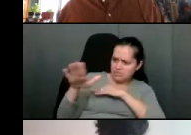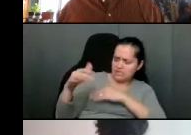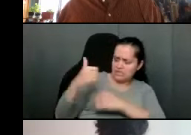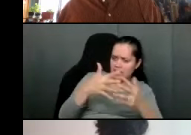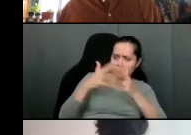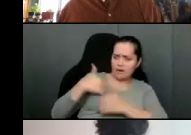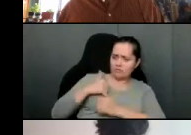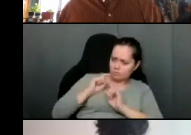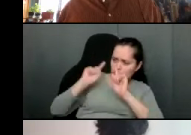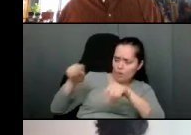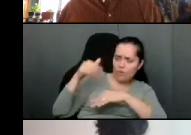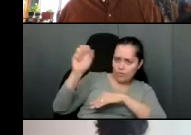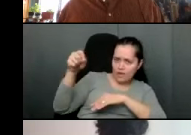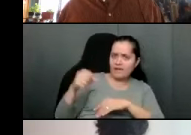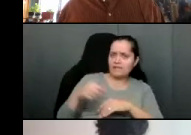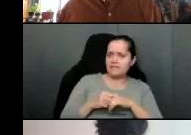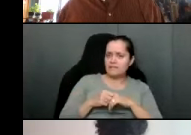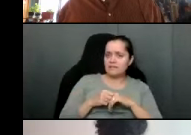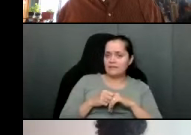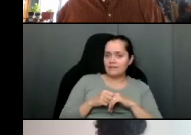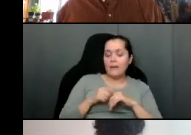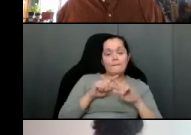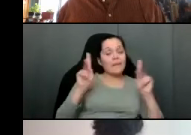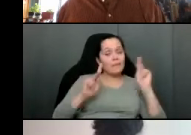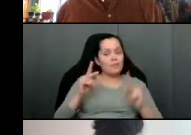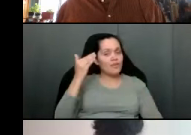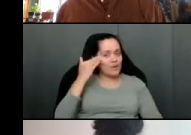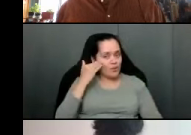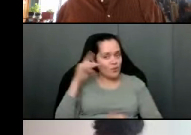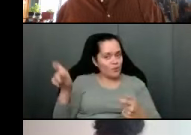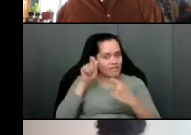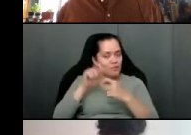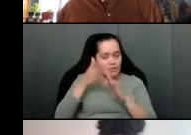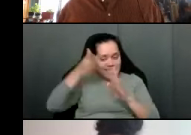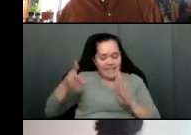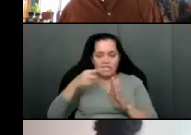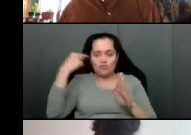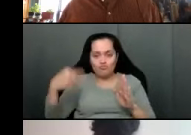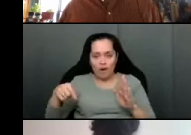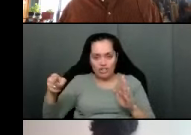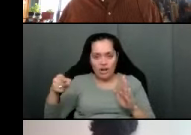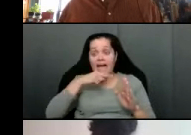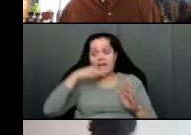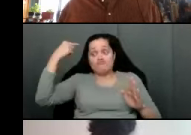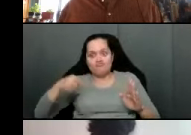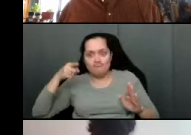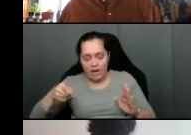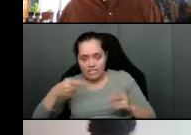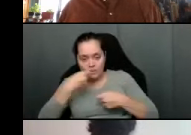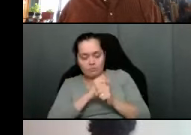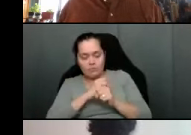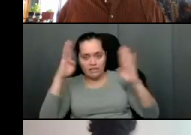American troops to Ukraine. The people who knew that it was next to Russia and that Russia was causing the